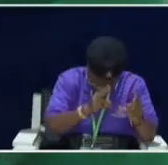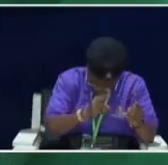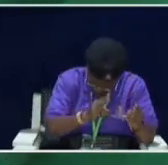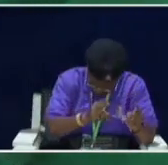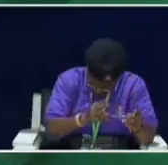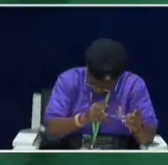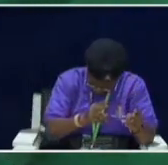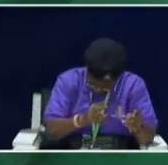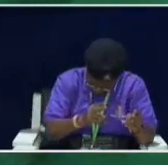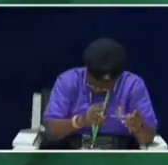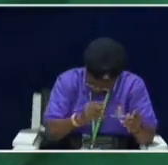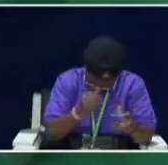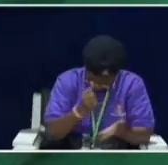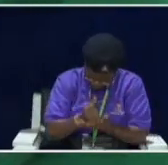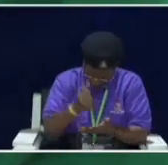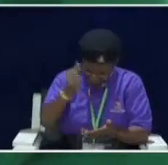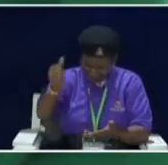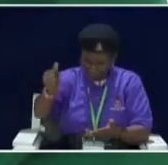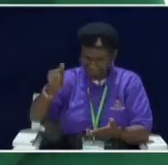honor.